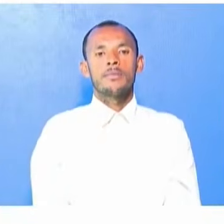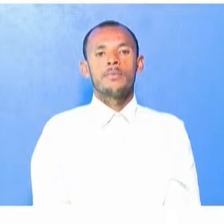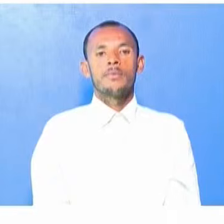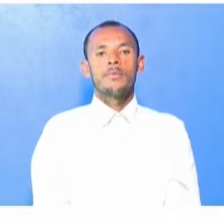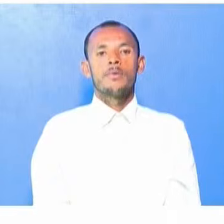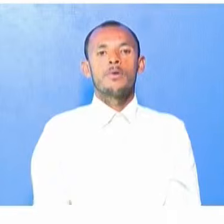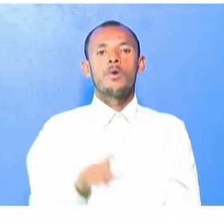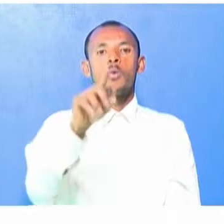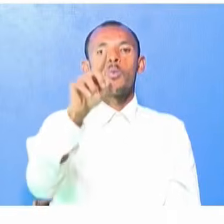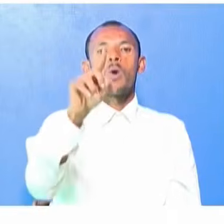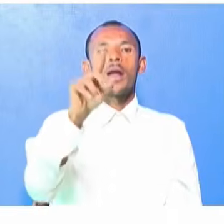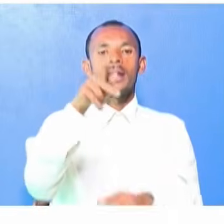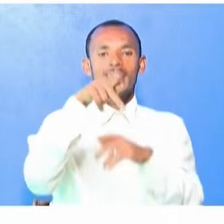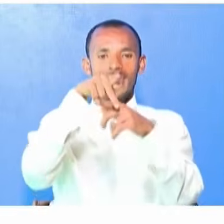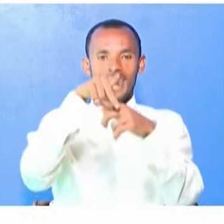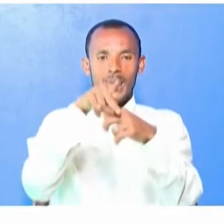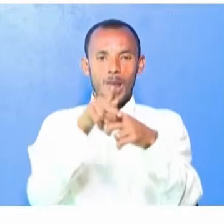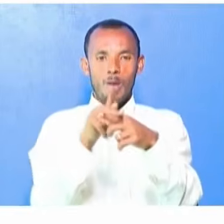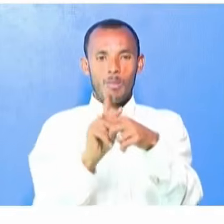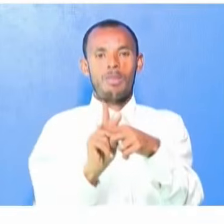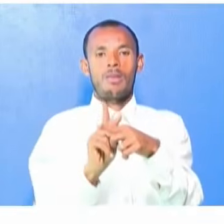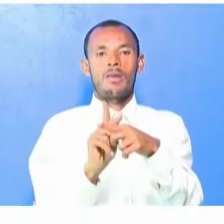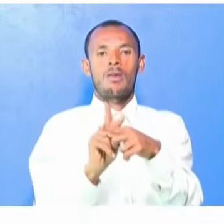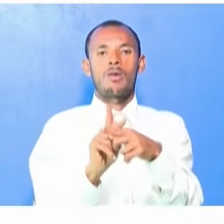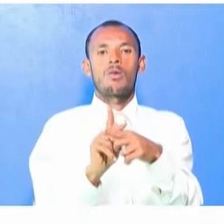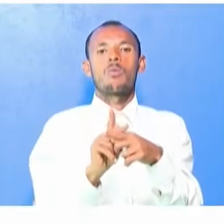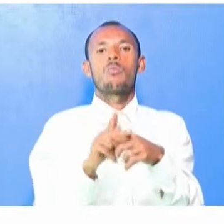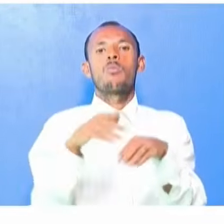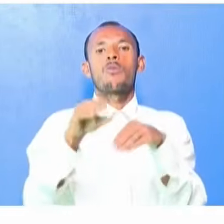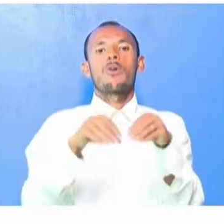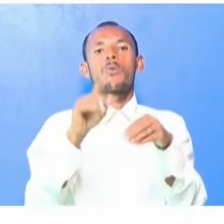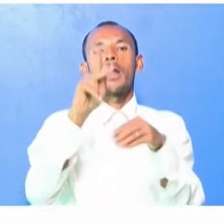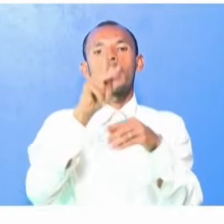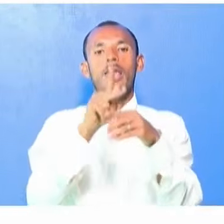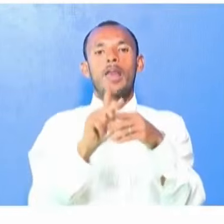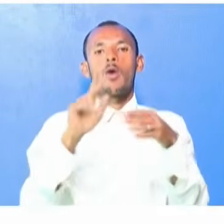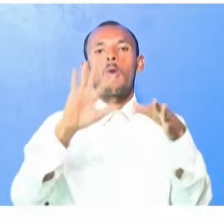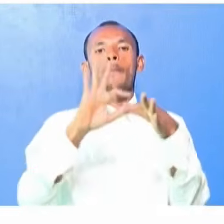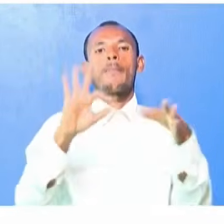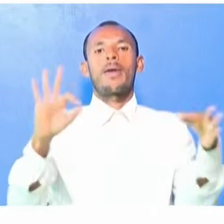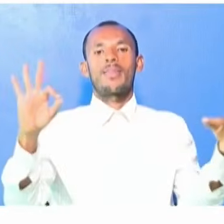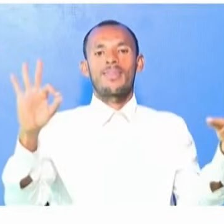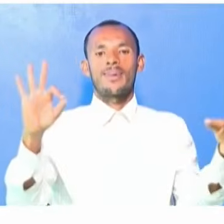1 kilometer, moving 1 kilometer forward.